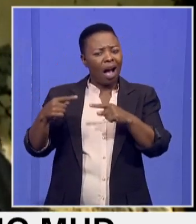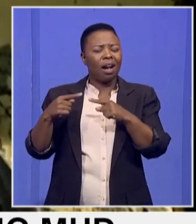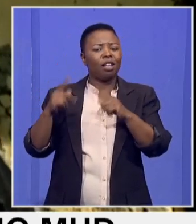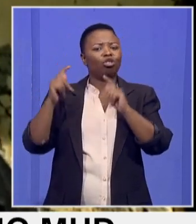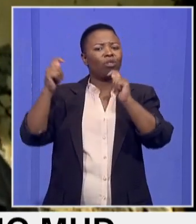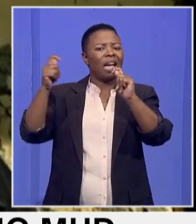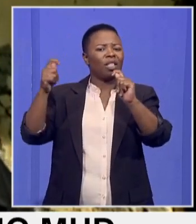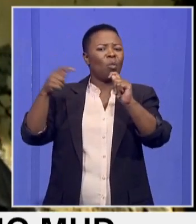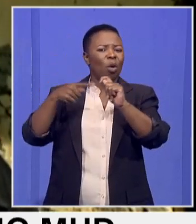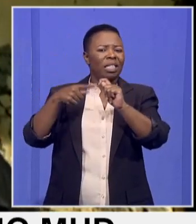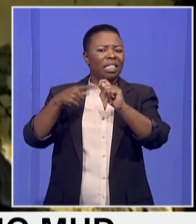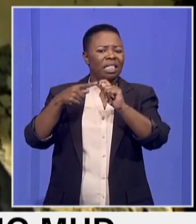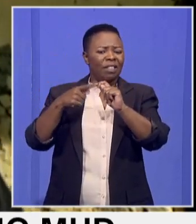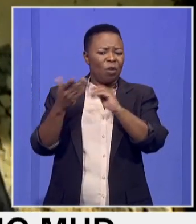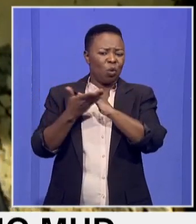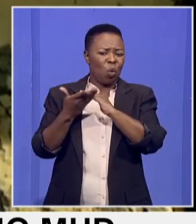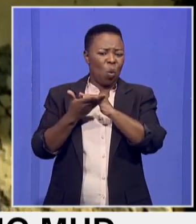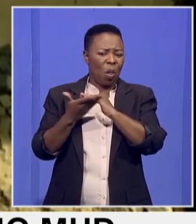transport.